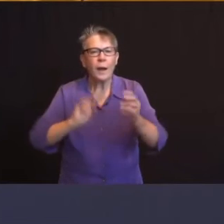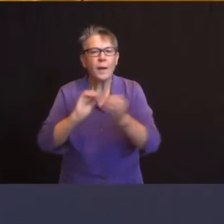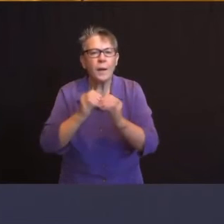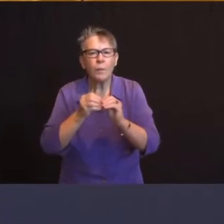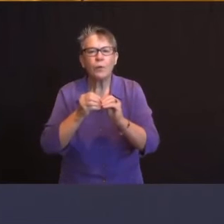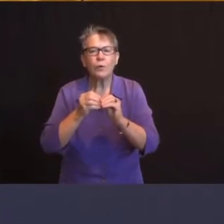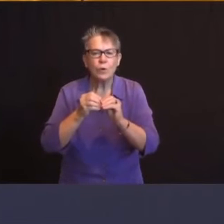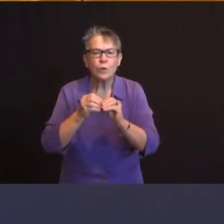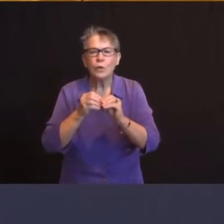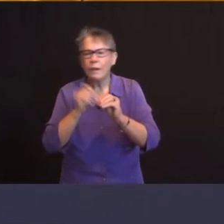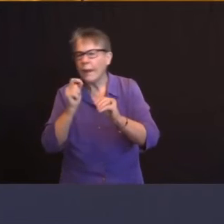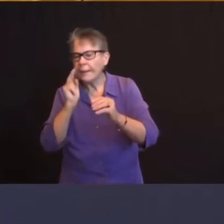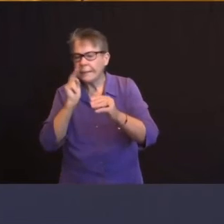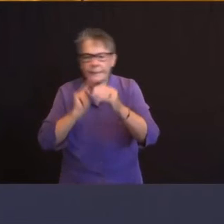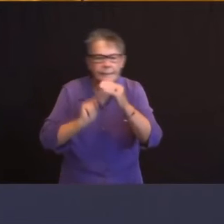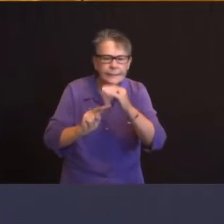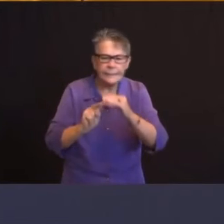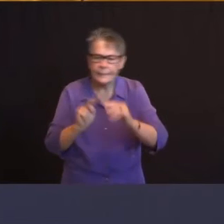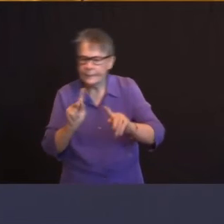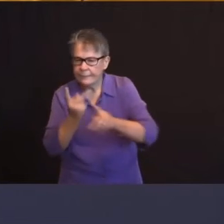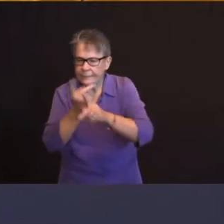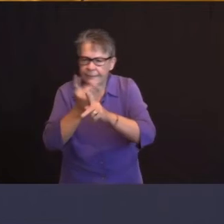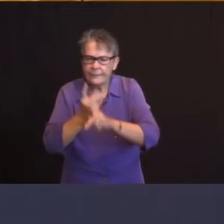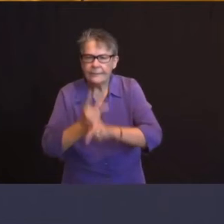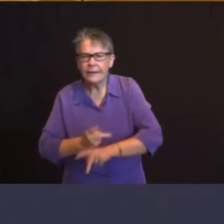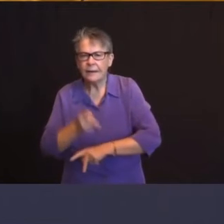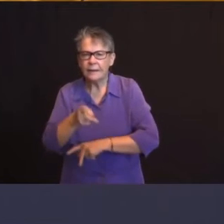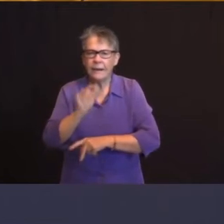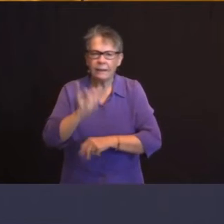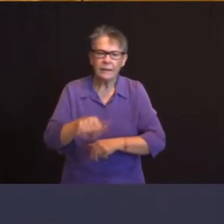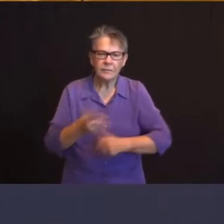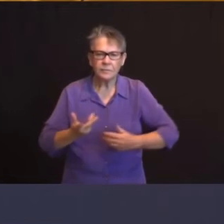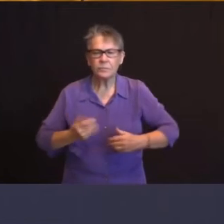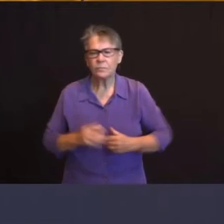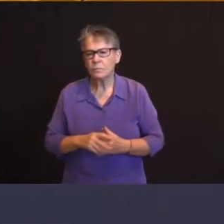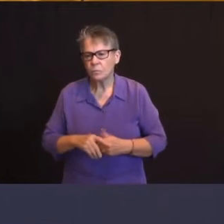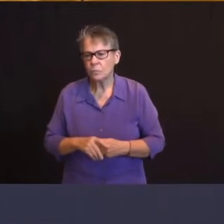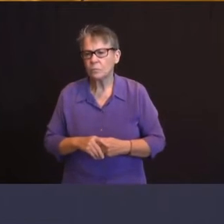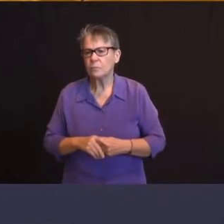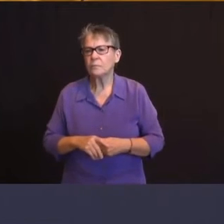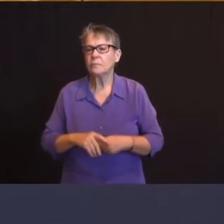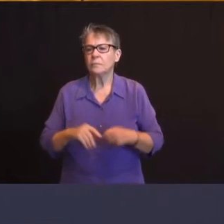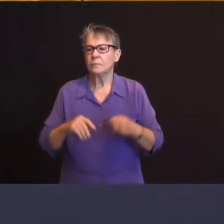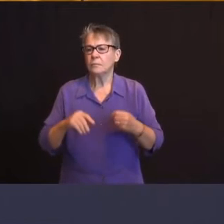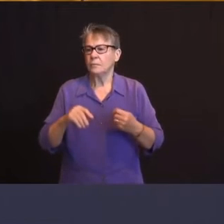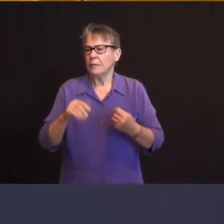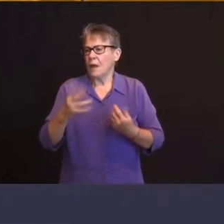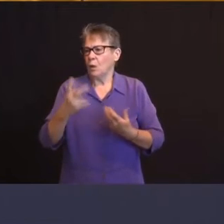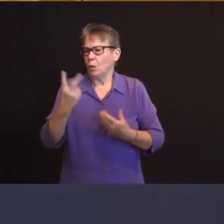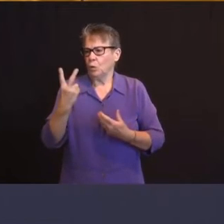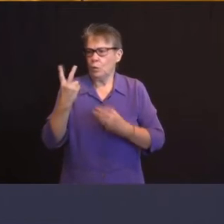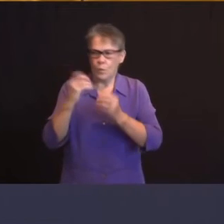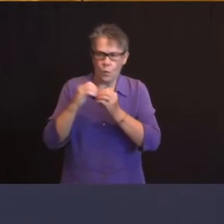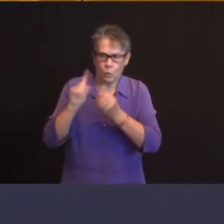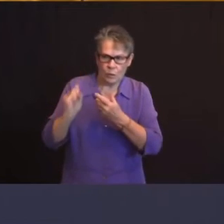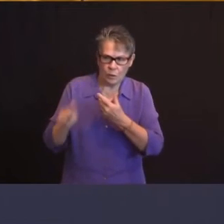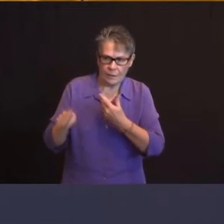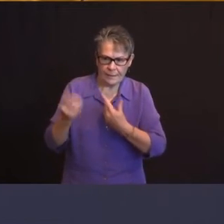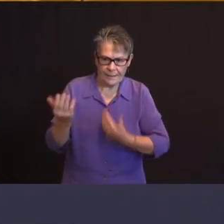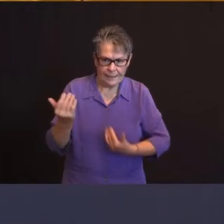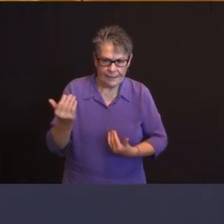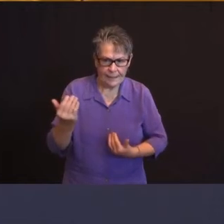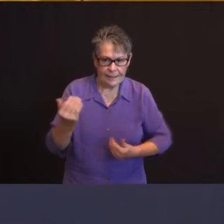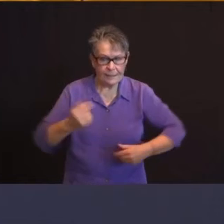that. Two other quick points. Number one, I get concerned, and others have raised this concern. It's a rightful